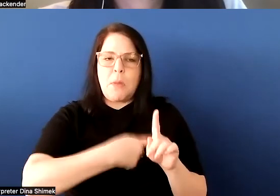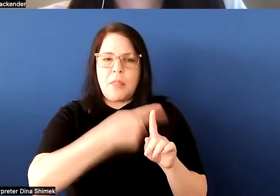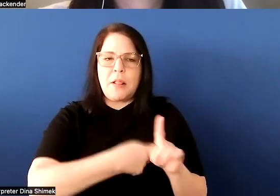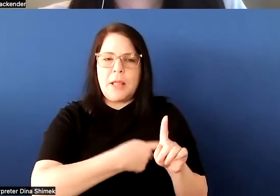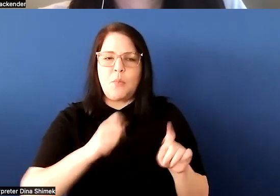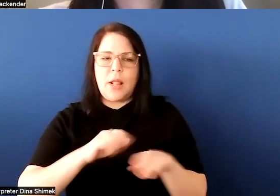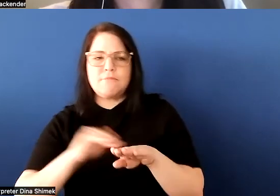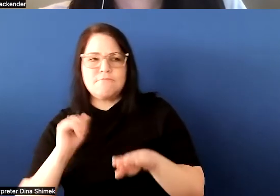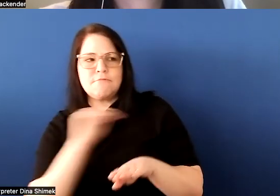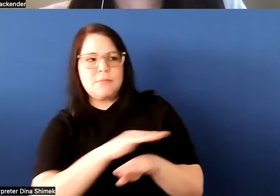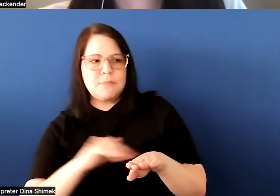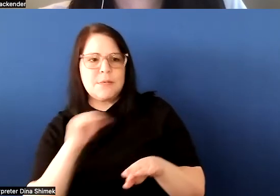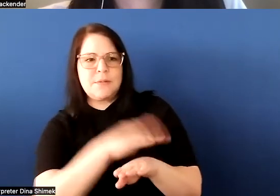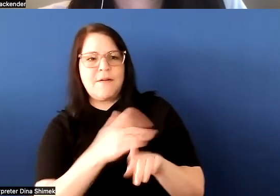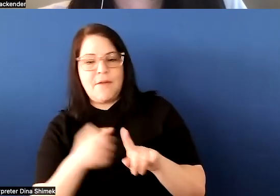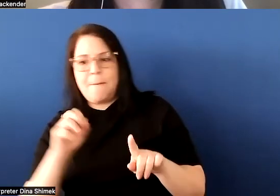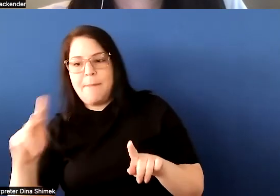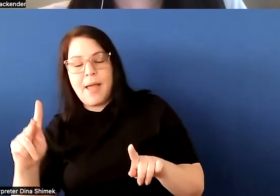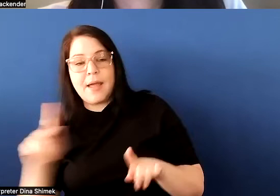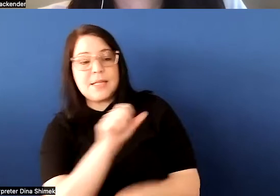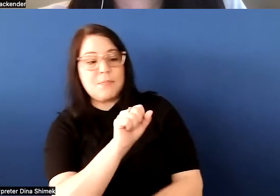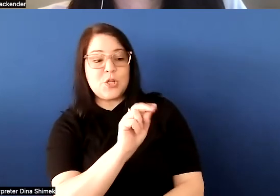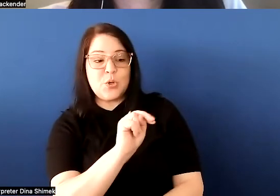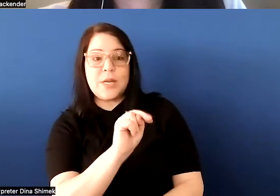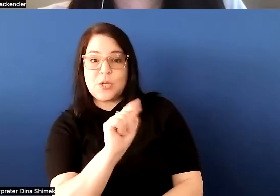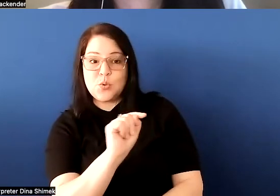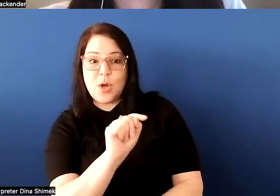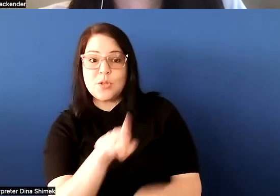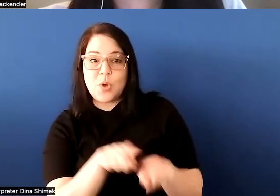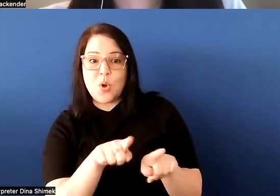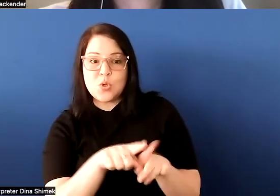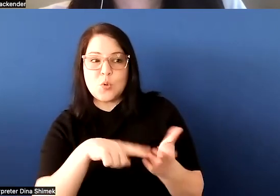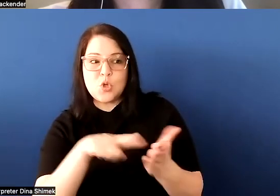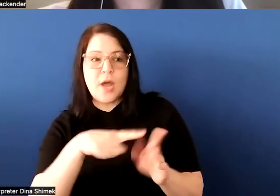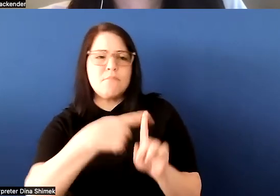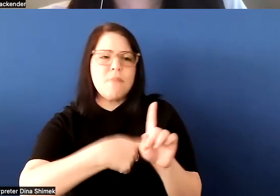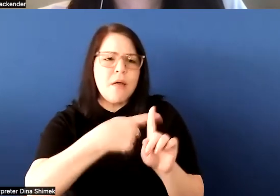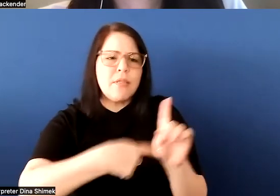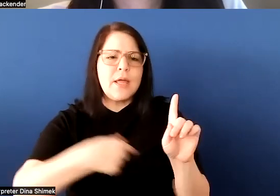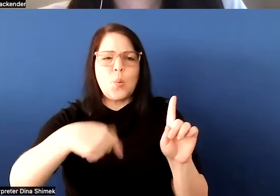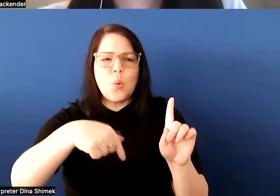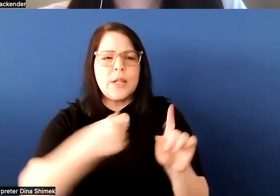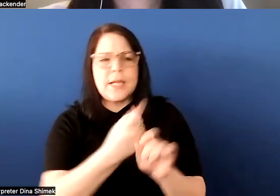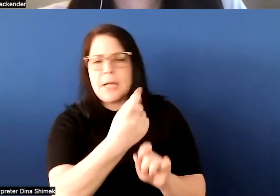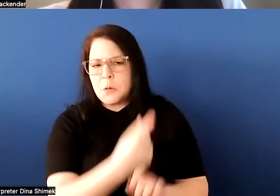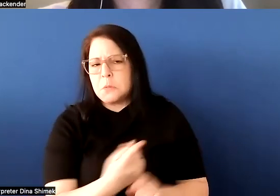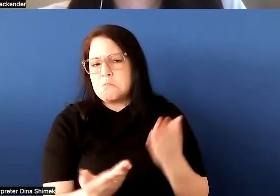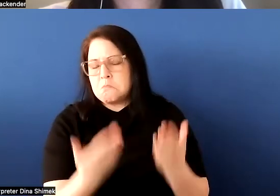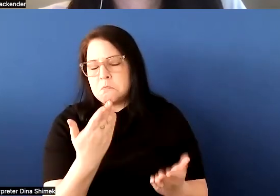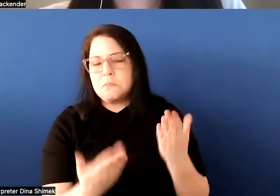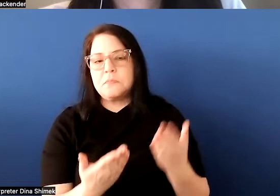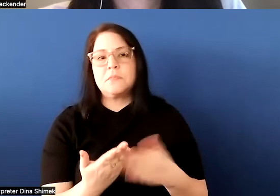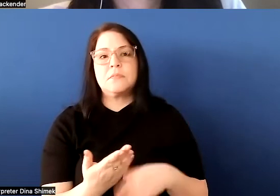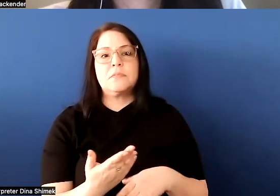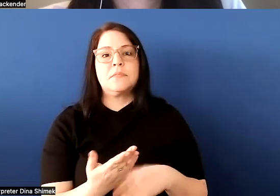account. They're having their special needs trust and then a check, monthly, quarterly, or even annually. Or, they set